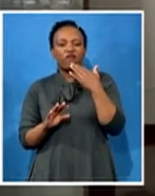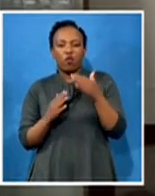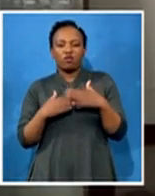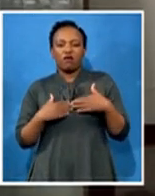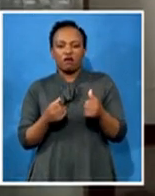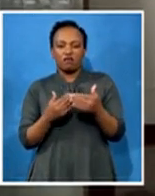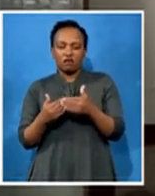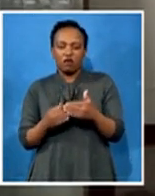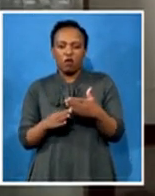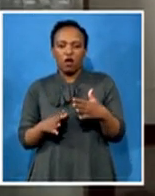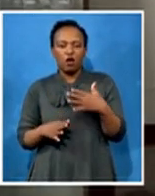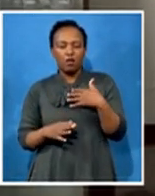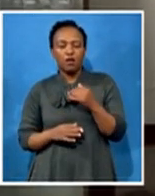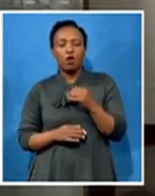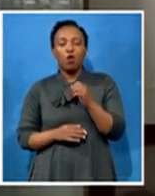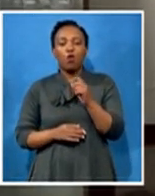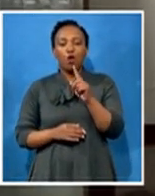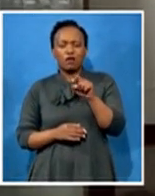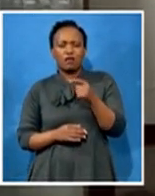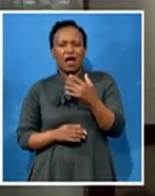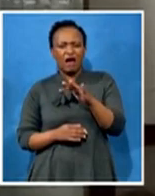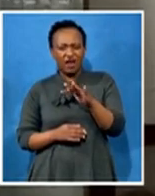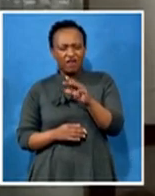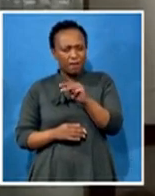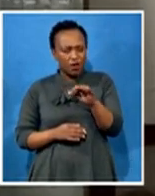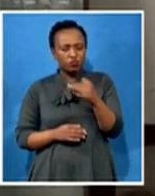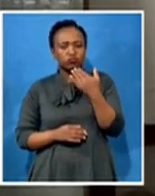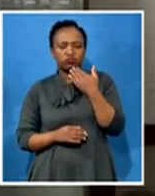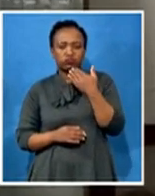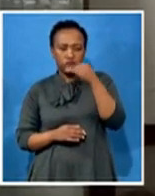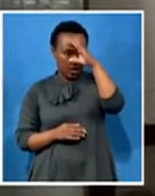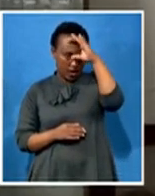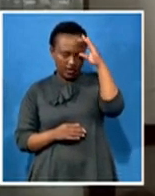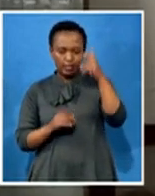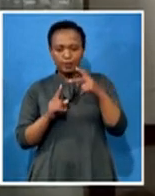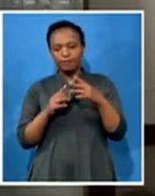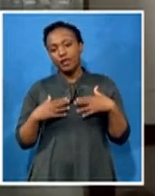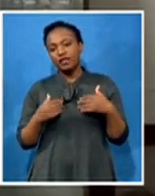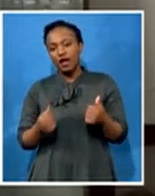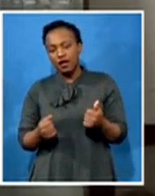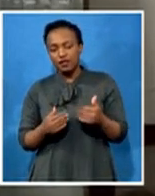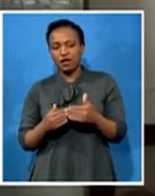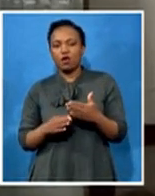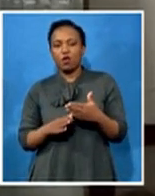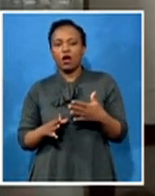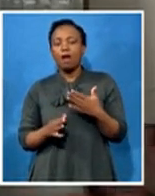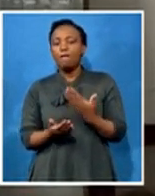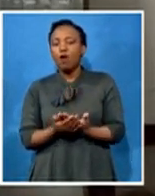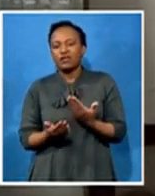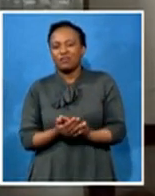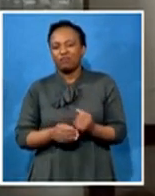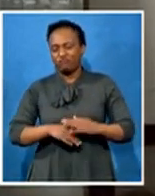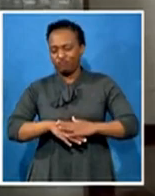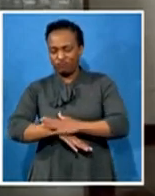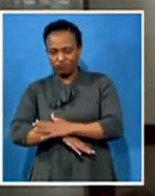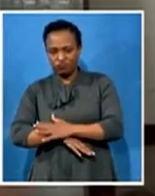workers who are likely to be infected by the virus. And if they have to go off sick, on top